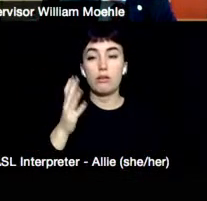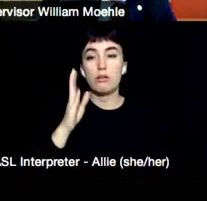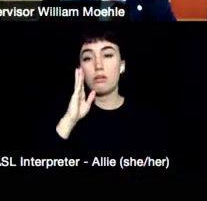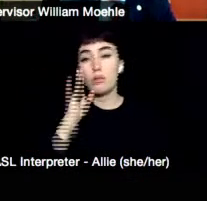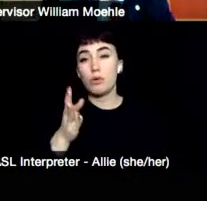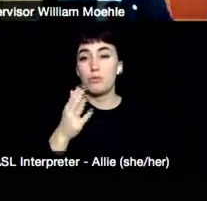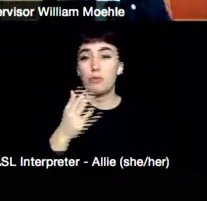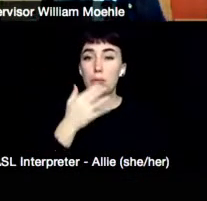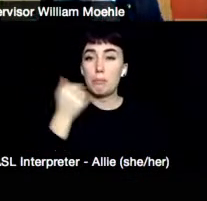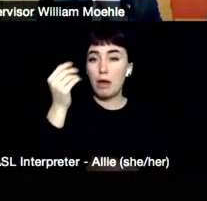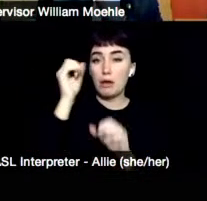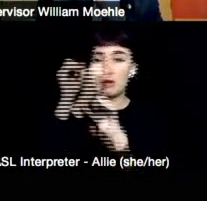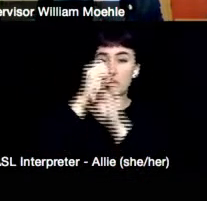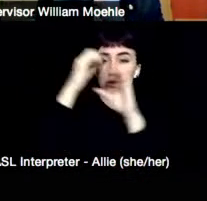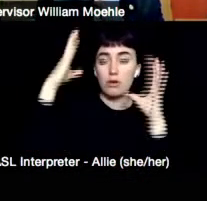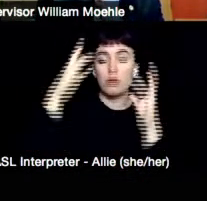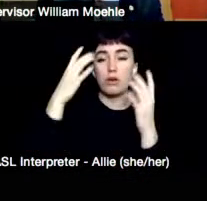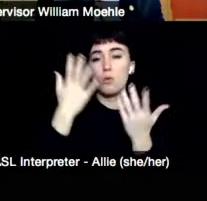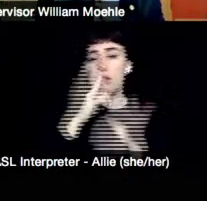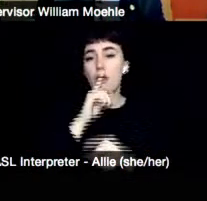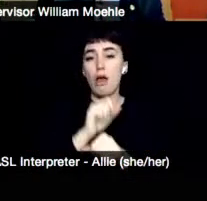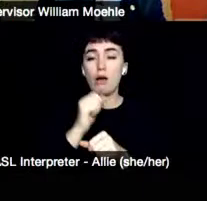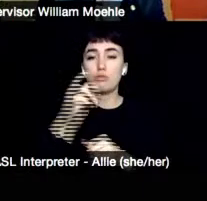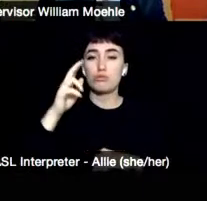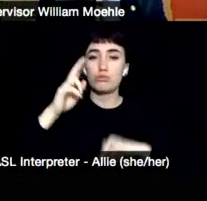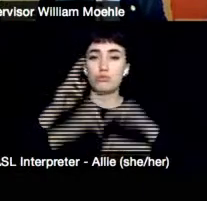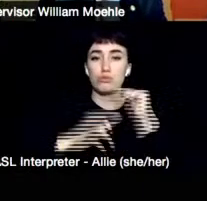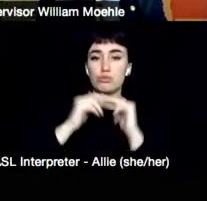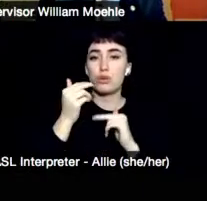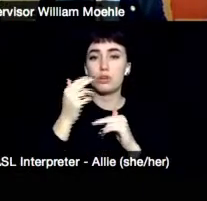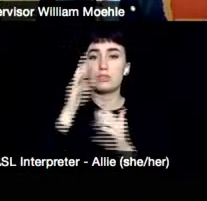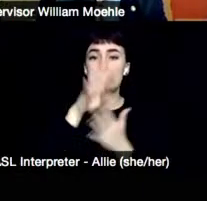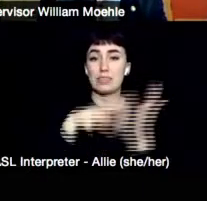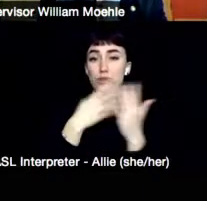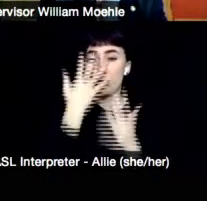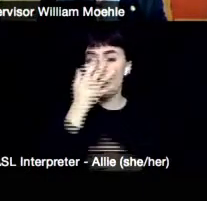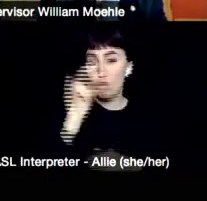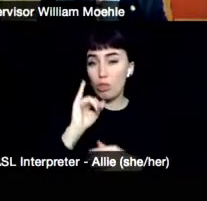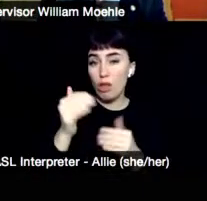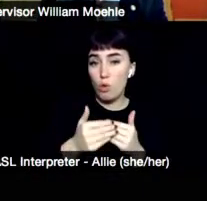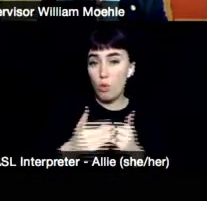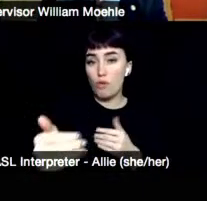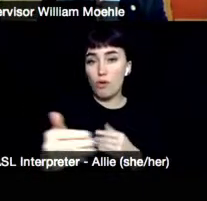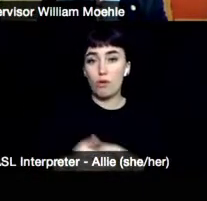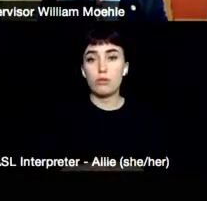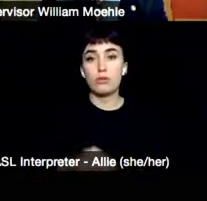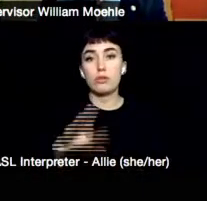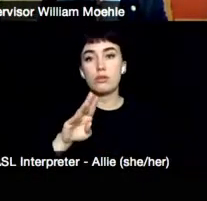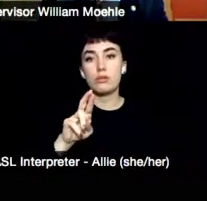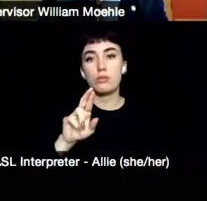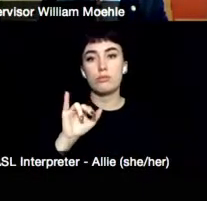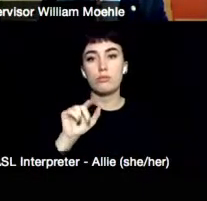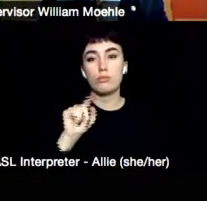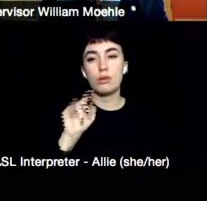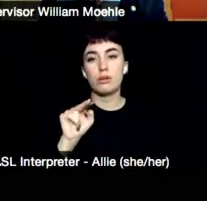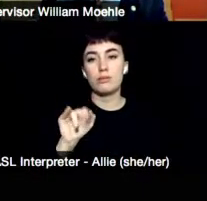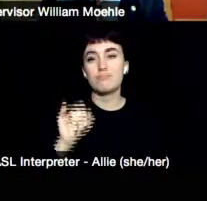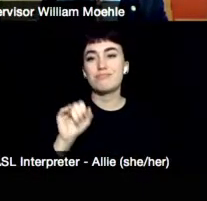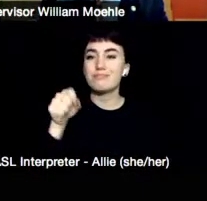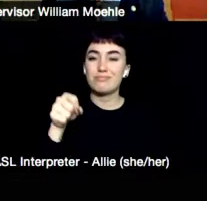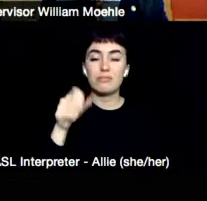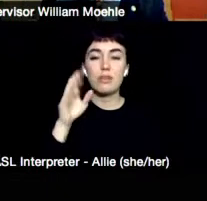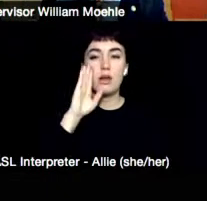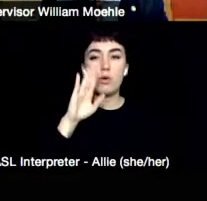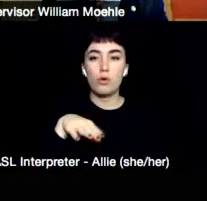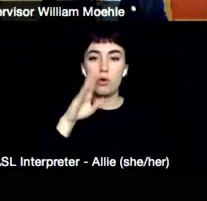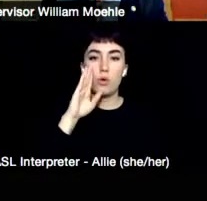of what the actual construction schedule is going to look like going forward? Yeah, because I'll know that their